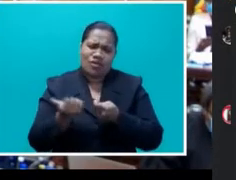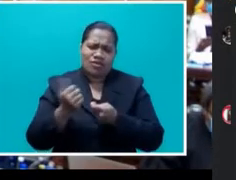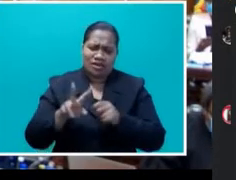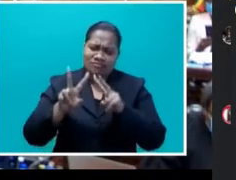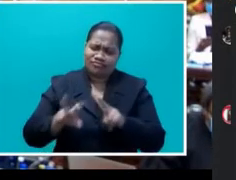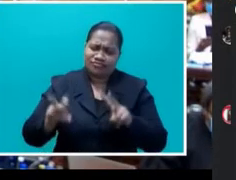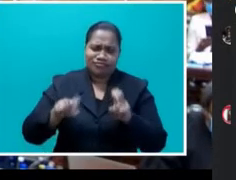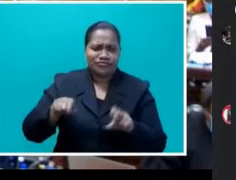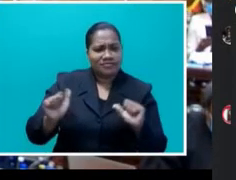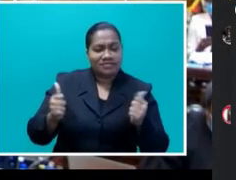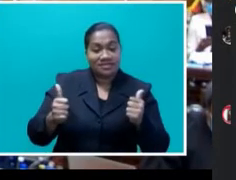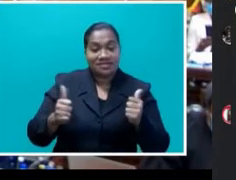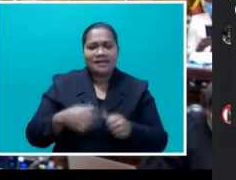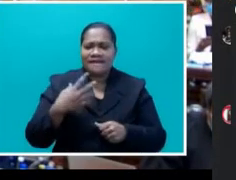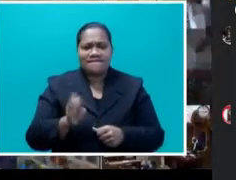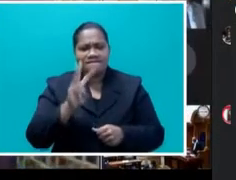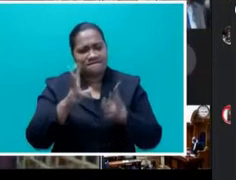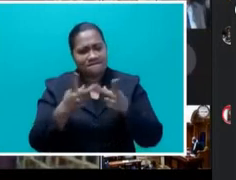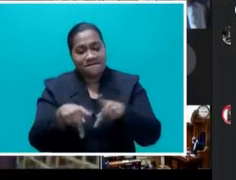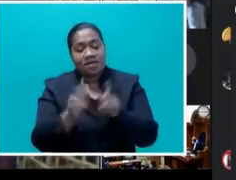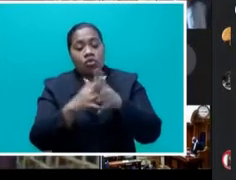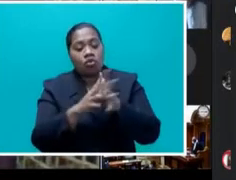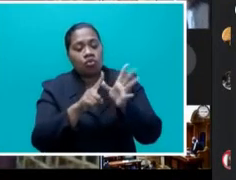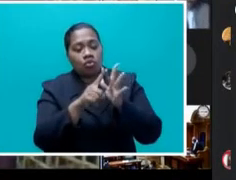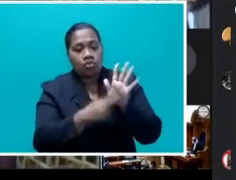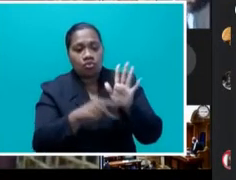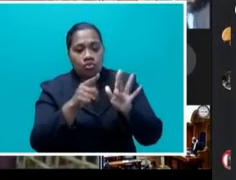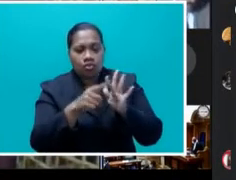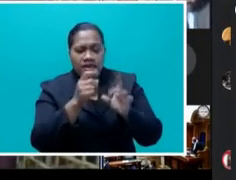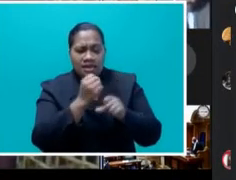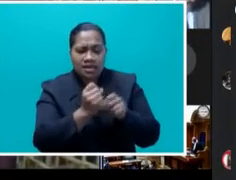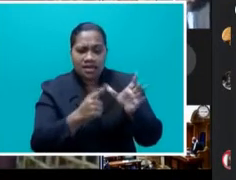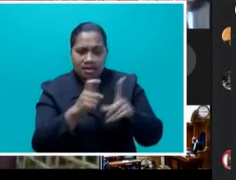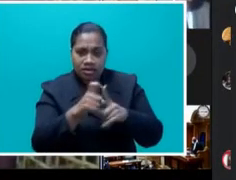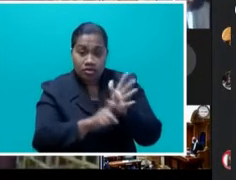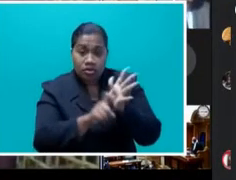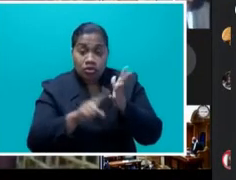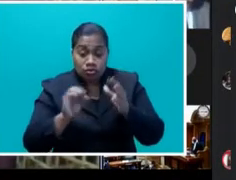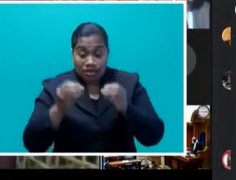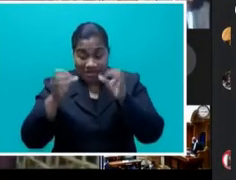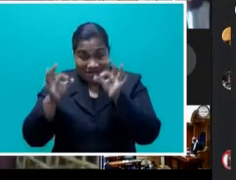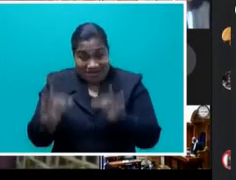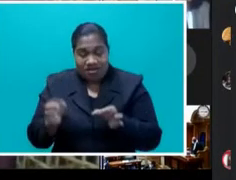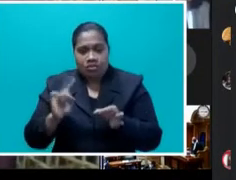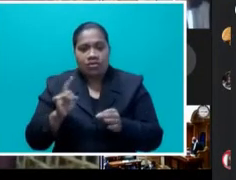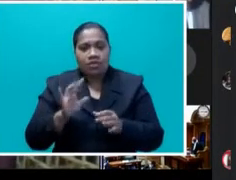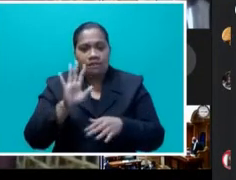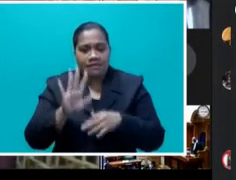There are 3 sites within Wainingundu, so the decision will be finalized by the teams